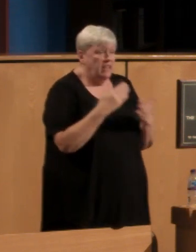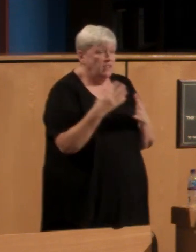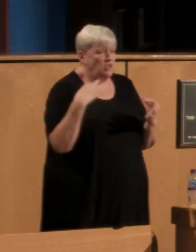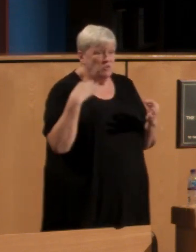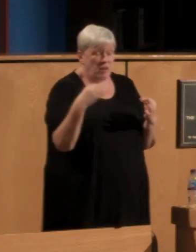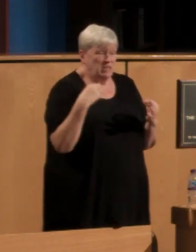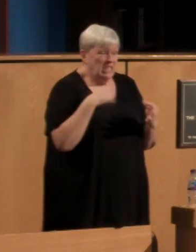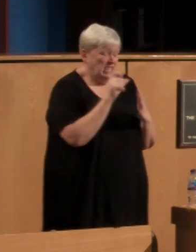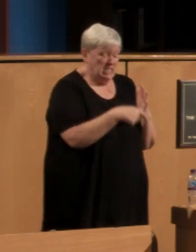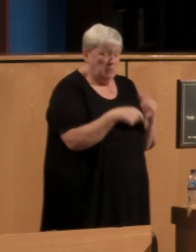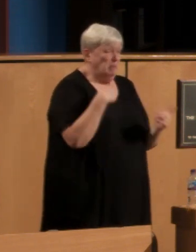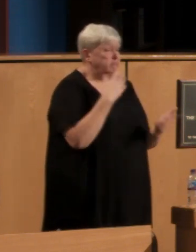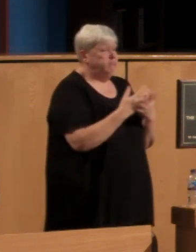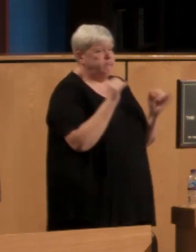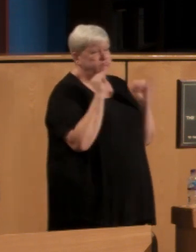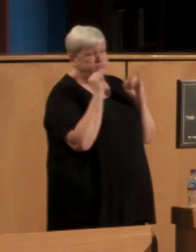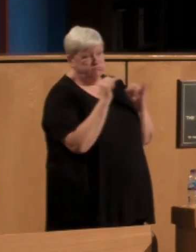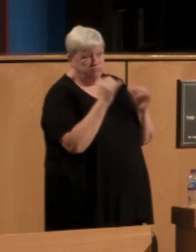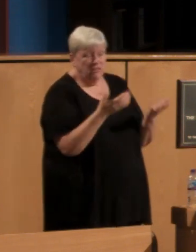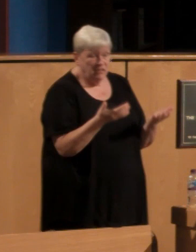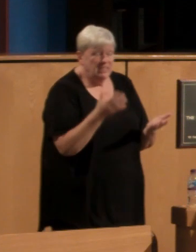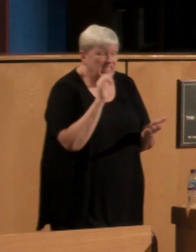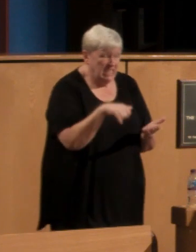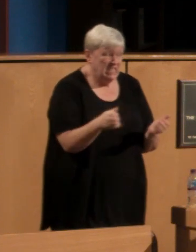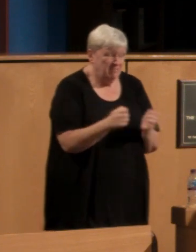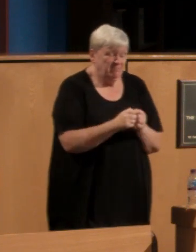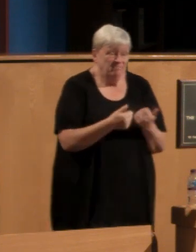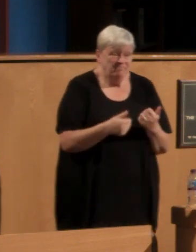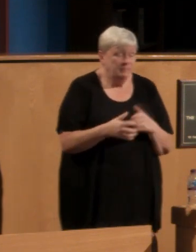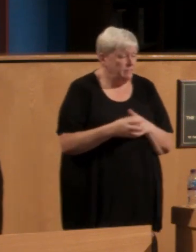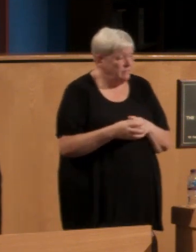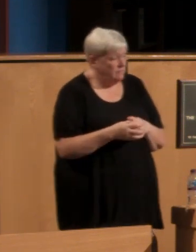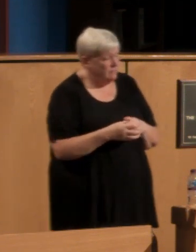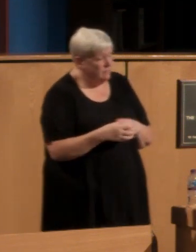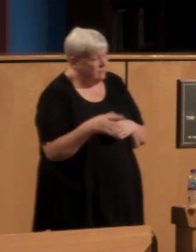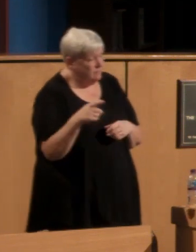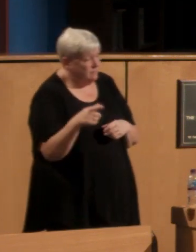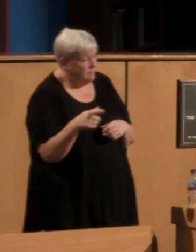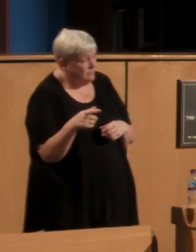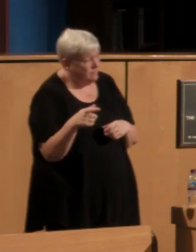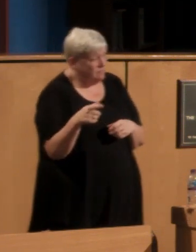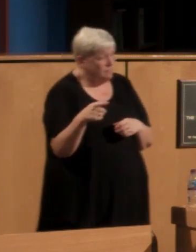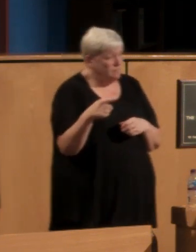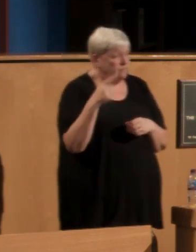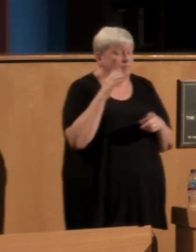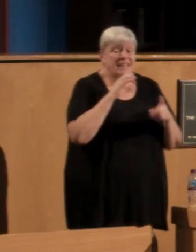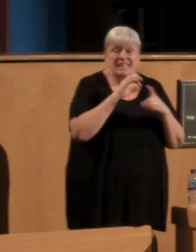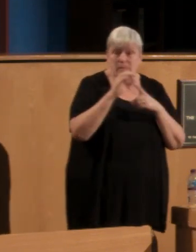is really awful. So, yeah. Yeah, I think especially with